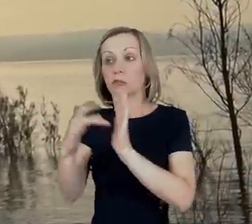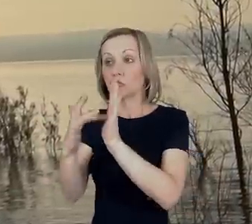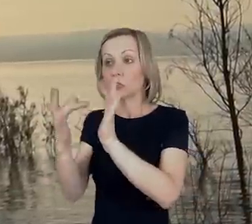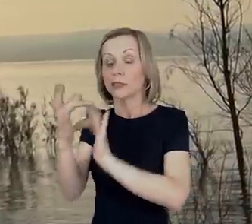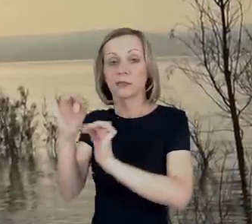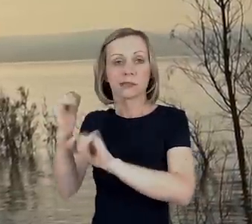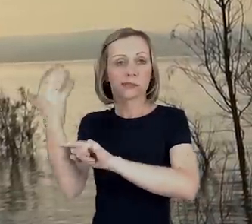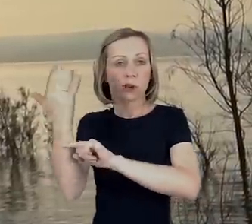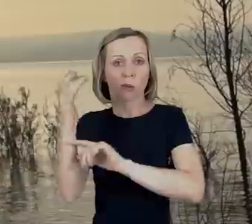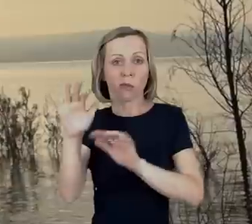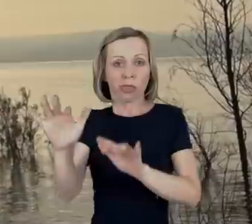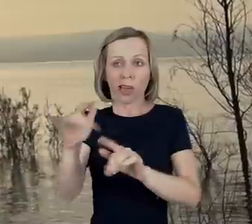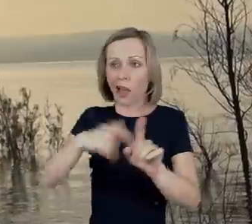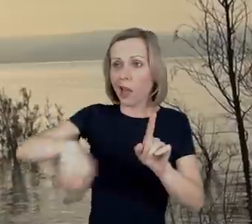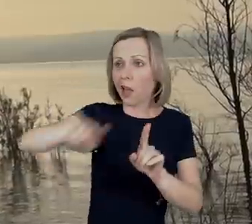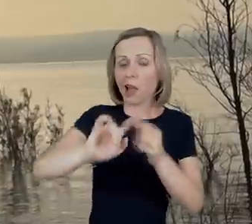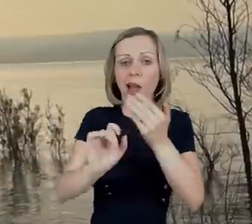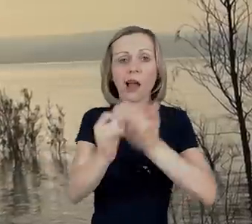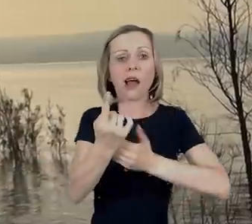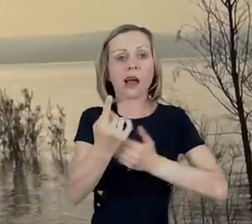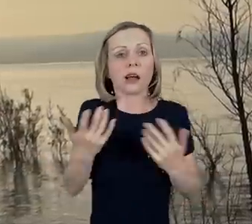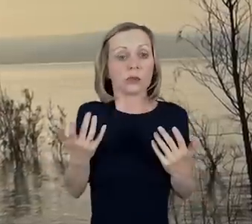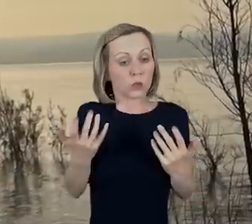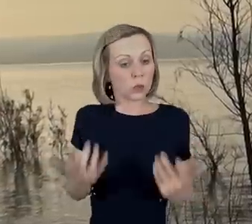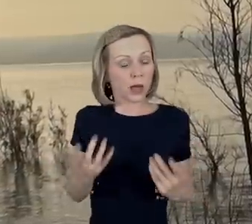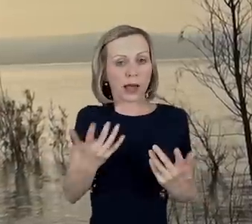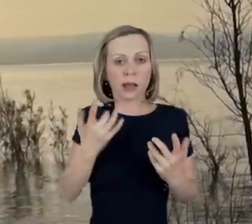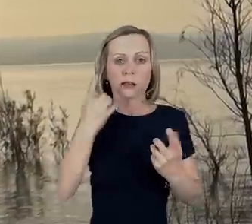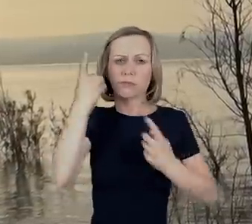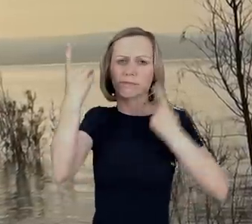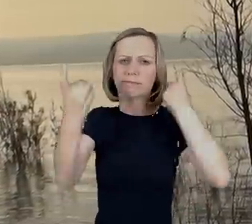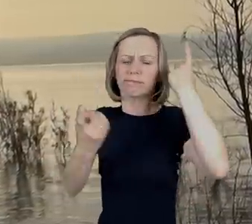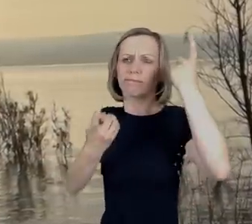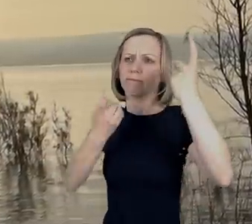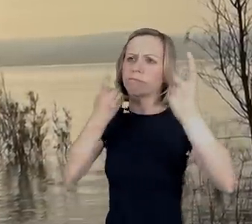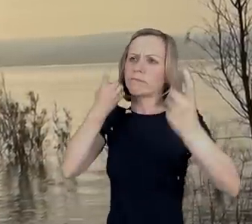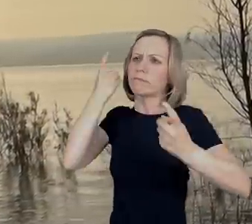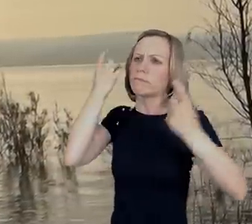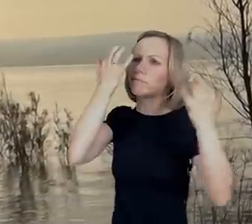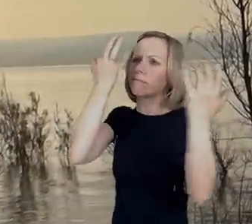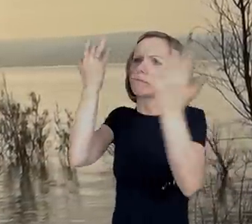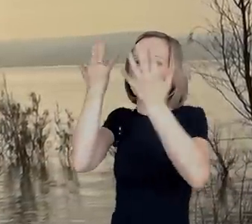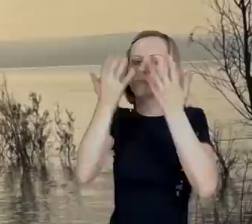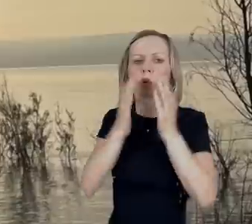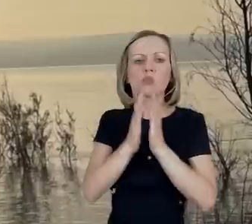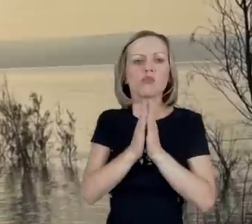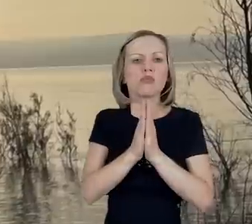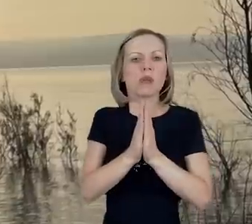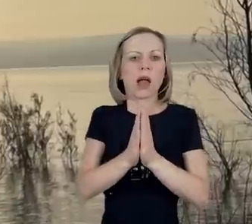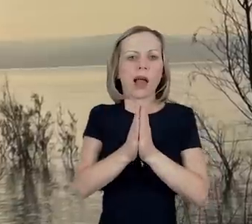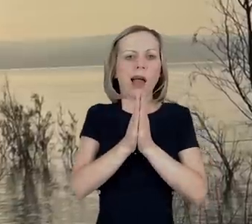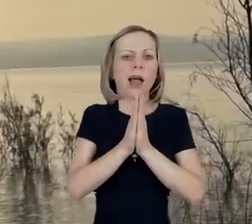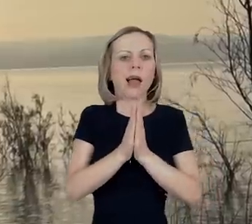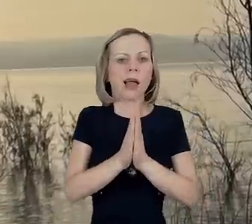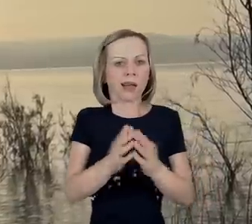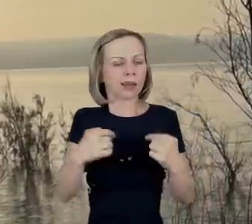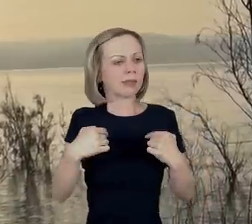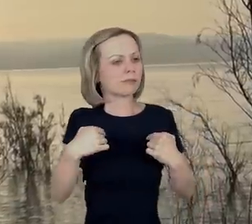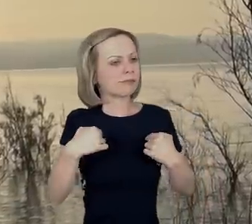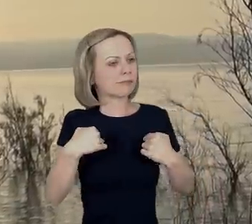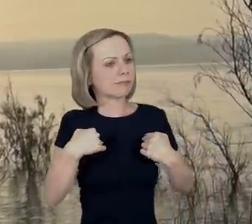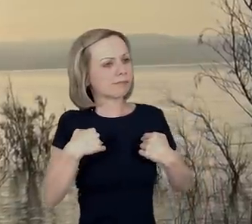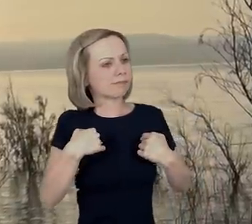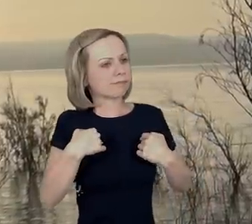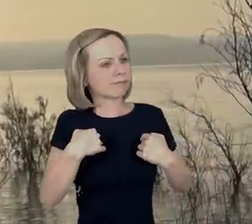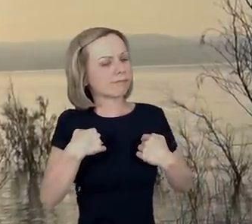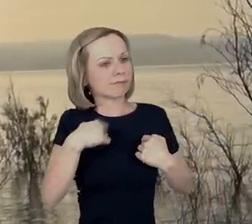words that Jesus actually spoke in that place. So today, for contemplative prayer, I share with you a